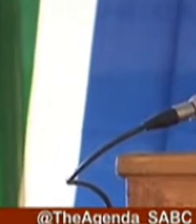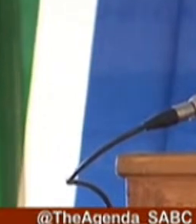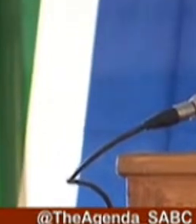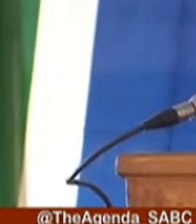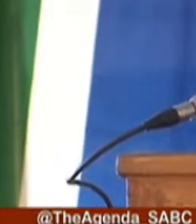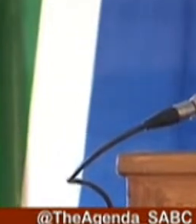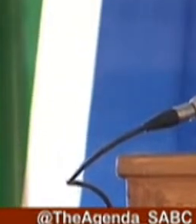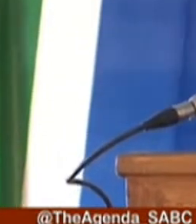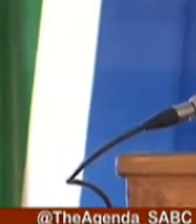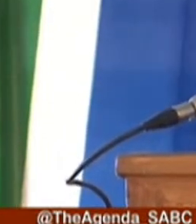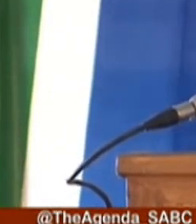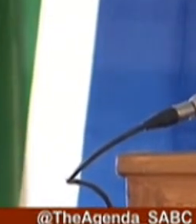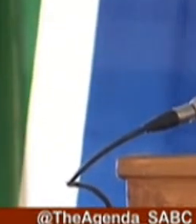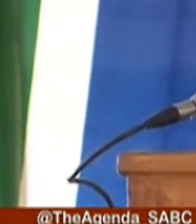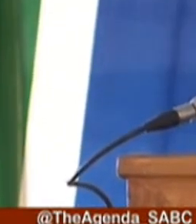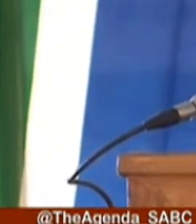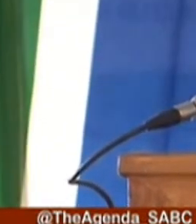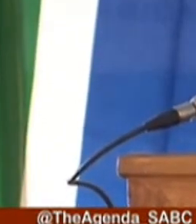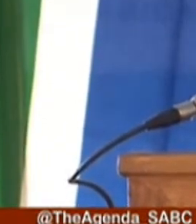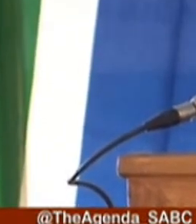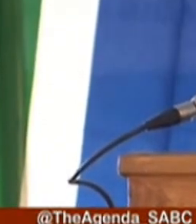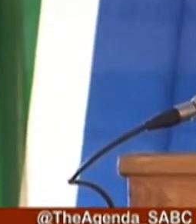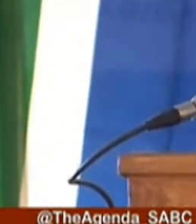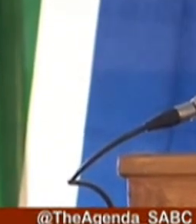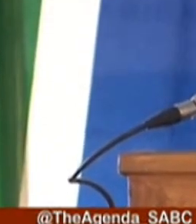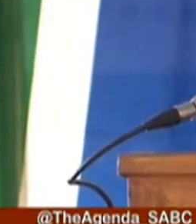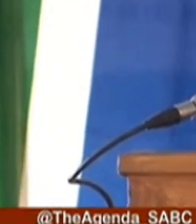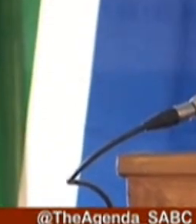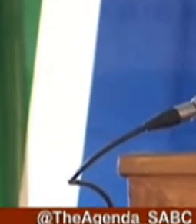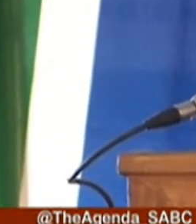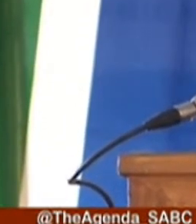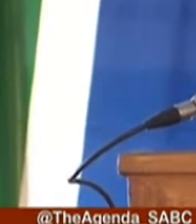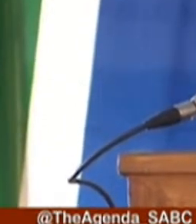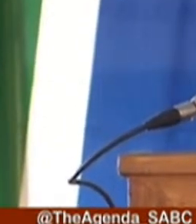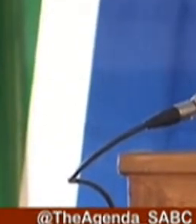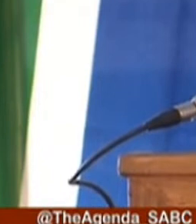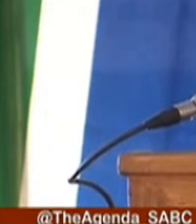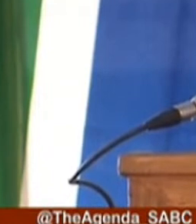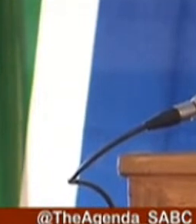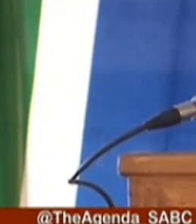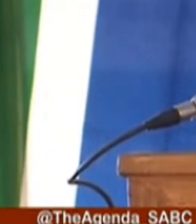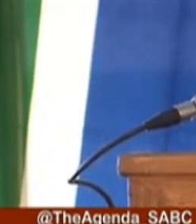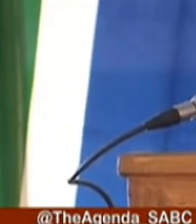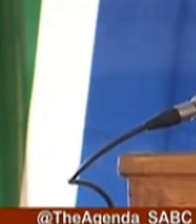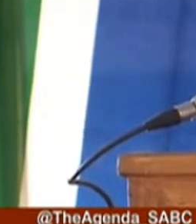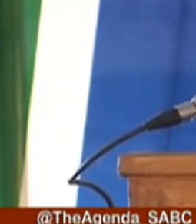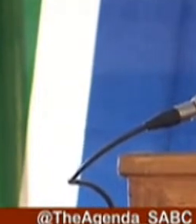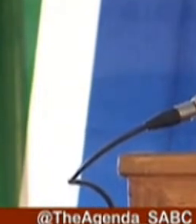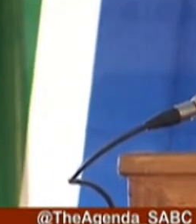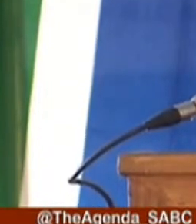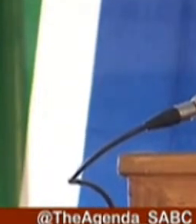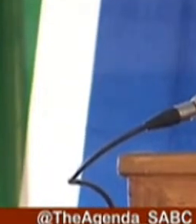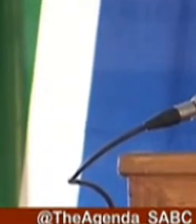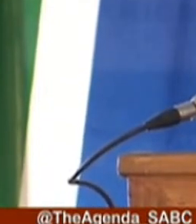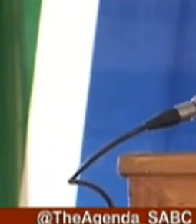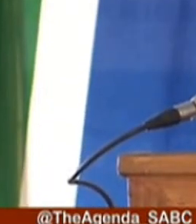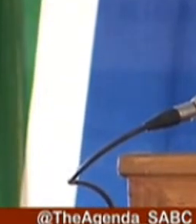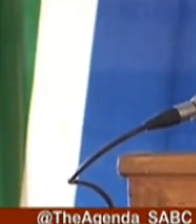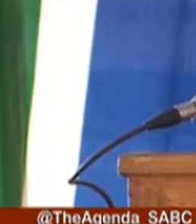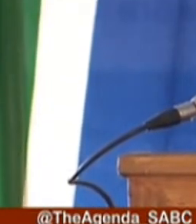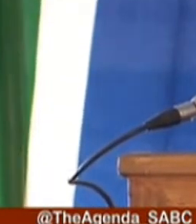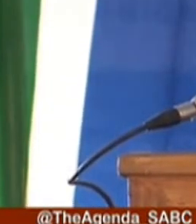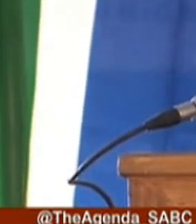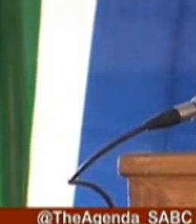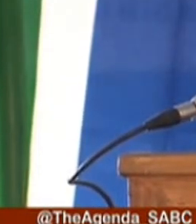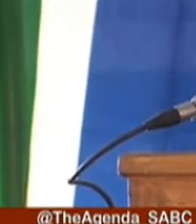called upon to respond to charges of corruption proffered against them by law enforcement agencies. Are we not confronted with